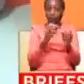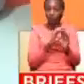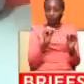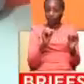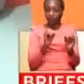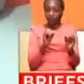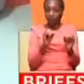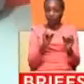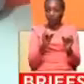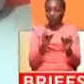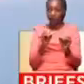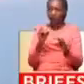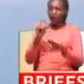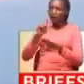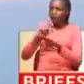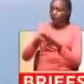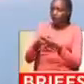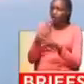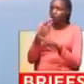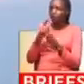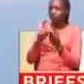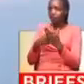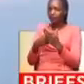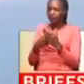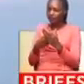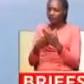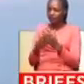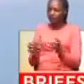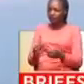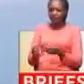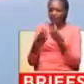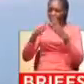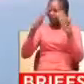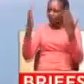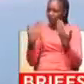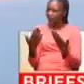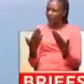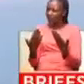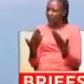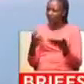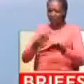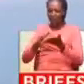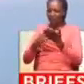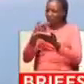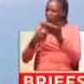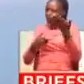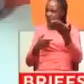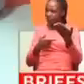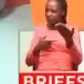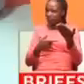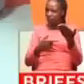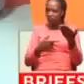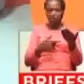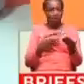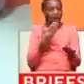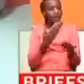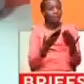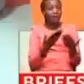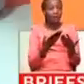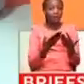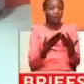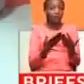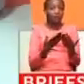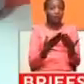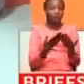Yeah. When you say you begin to sacrifice big things like what exactly? Well, you'll start out depending on